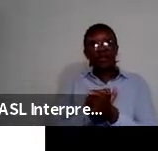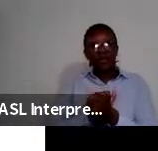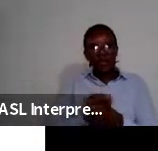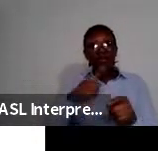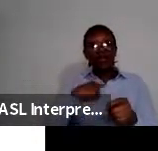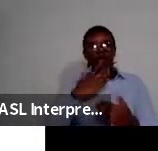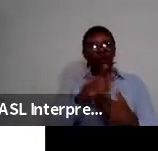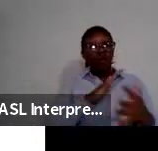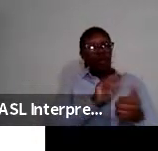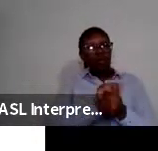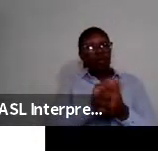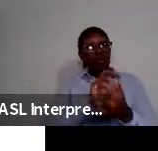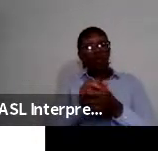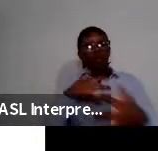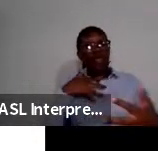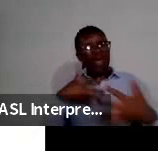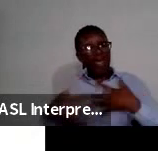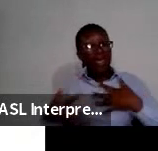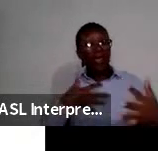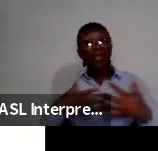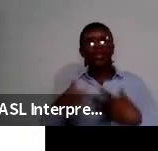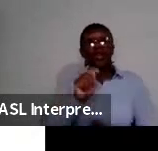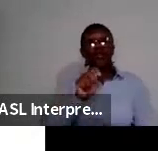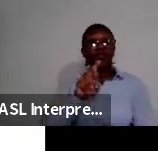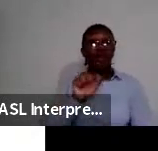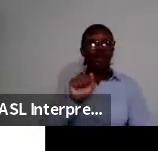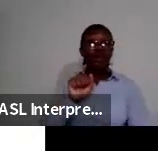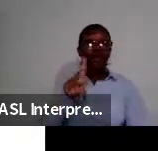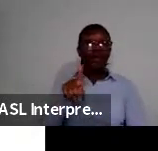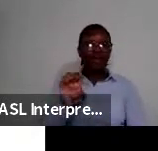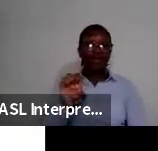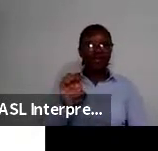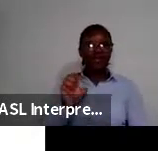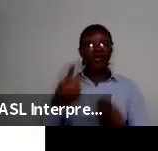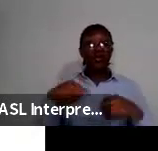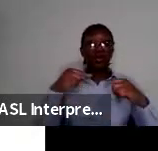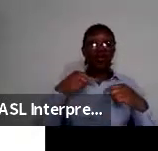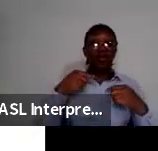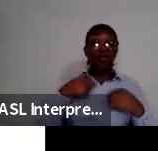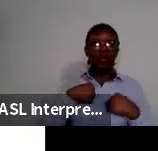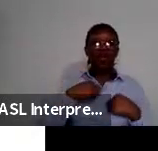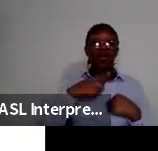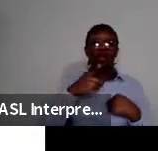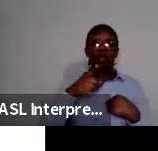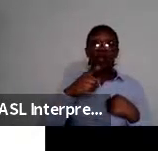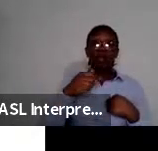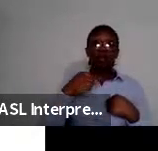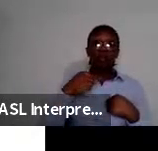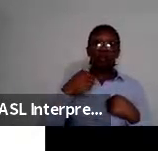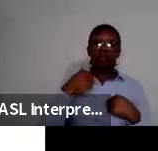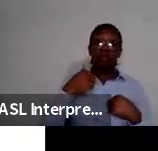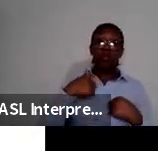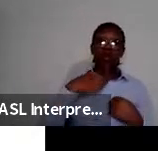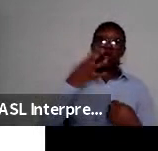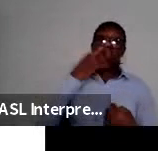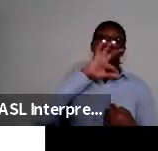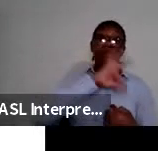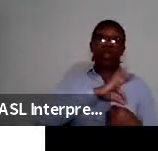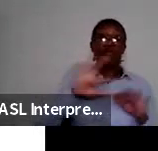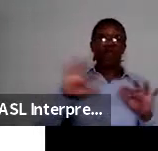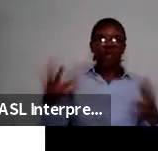eradicating any acts of illicit trade. How do we benefit from that kind of activity? Is that there are